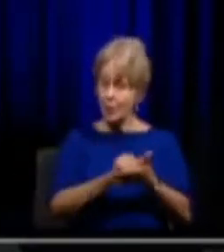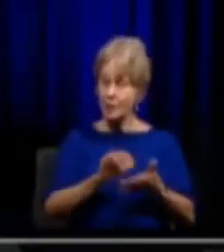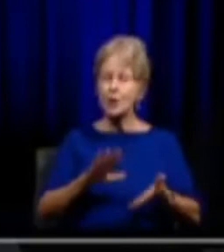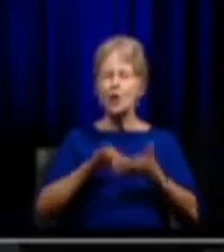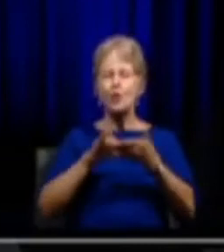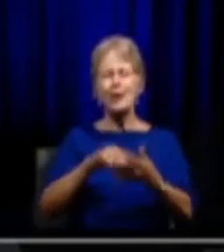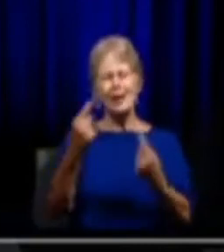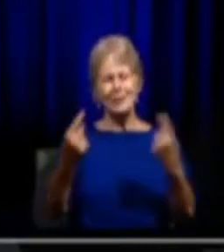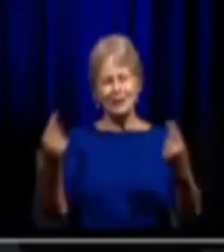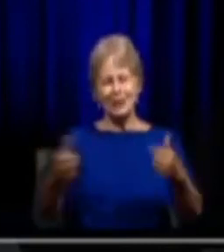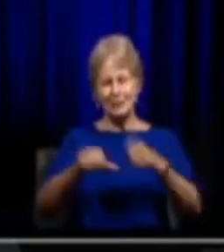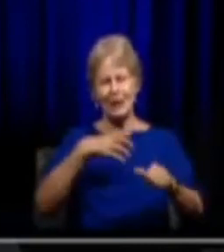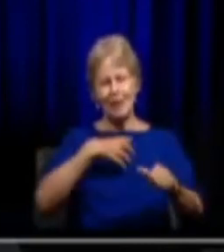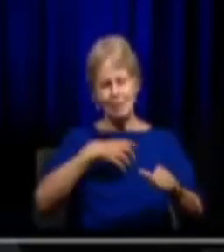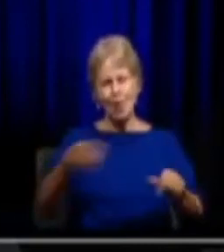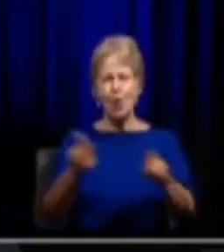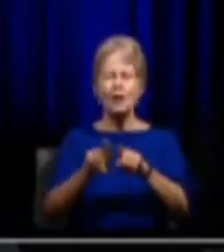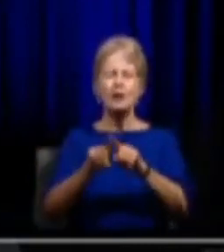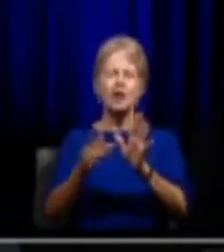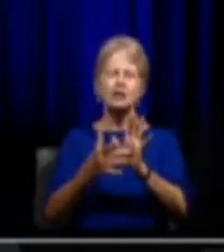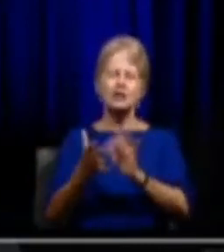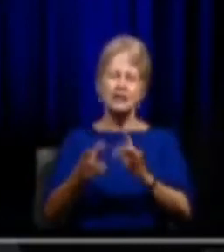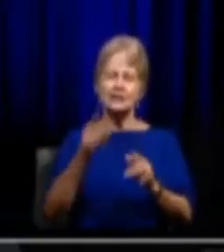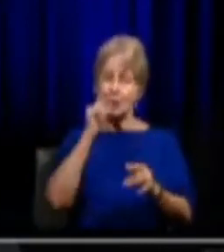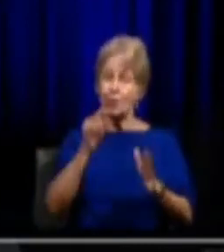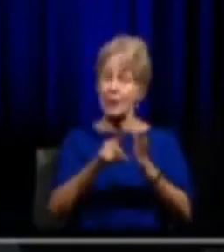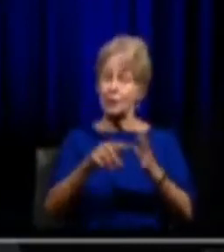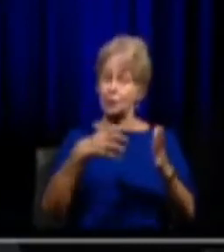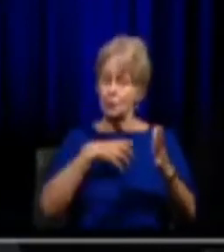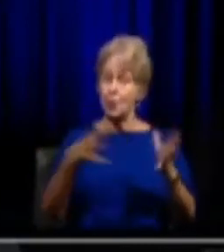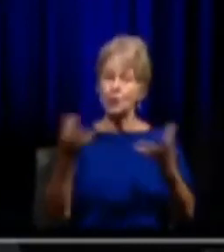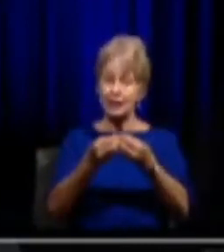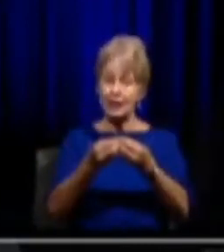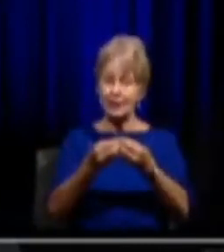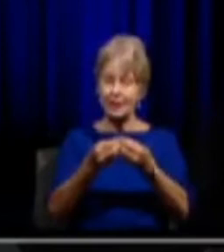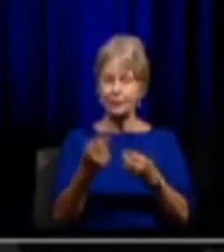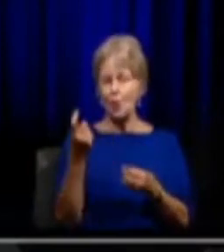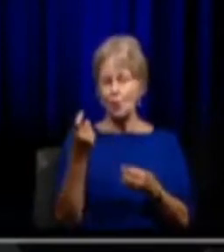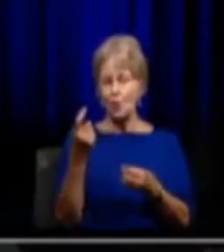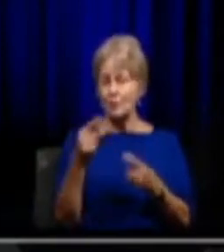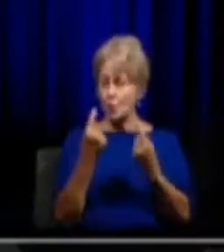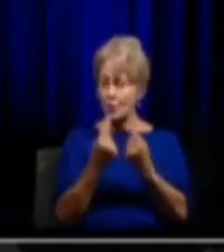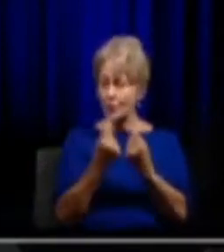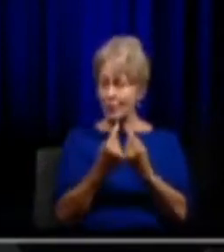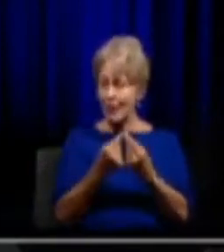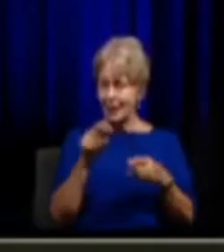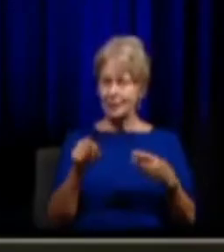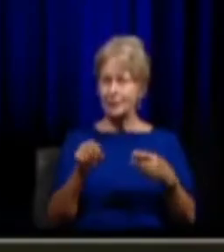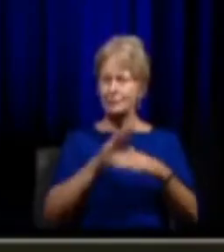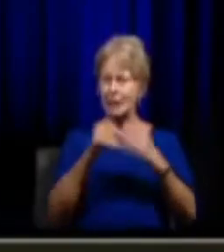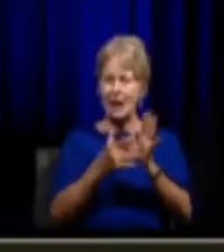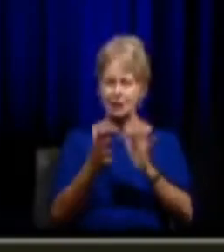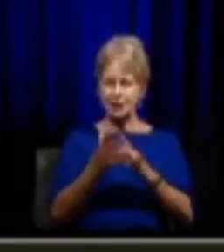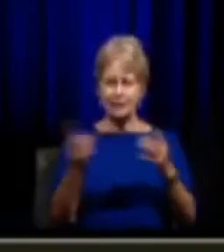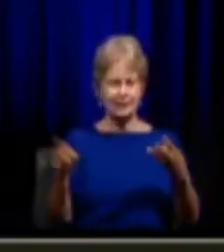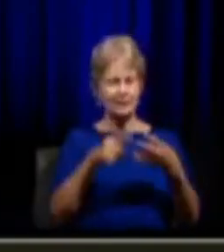like Jesus, and we really can do more together. Now, there's one other thing about Jesus. He had 500, he had 72, he had 12,